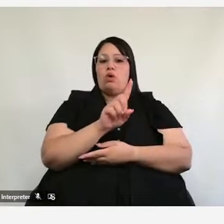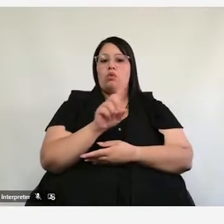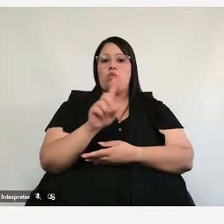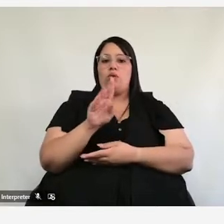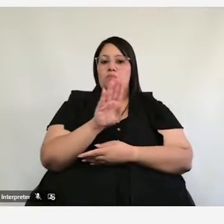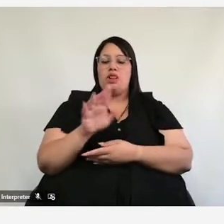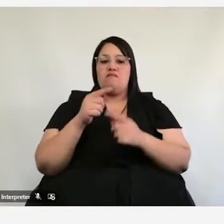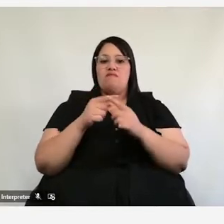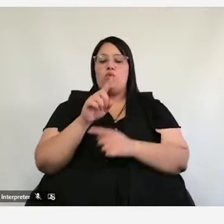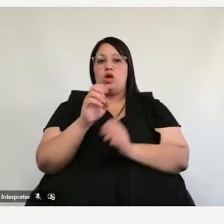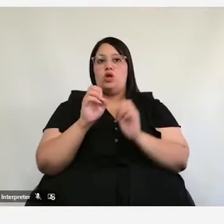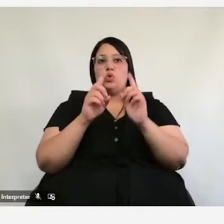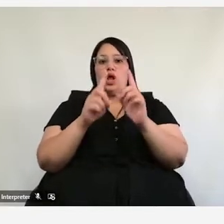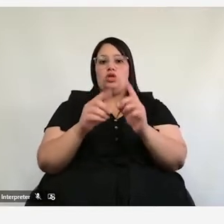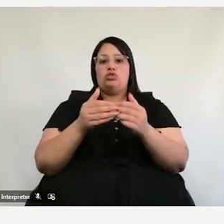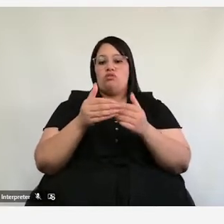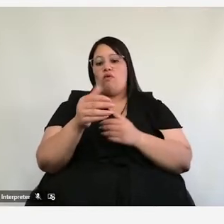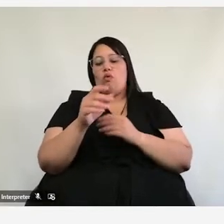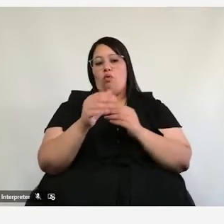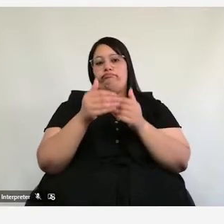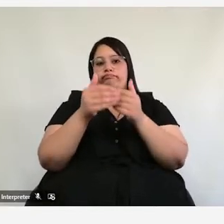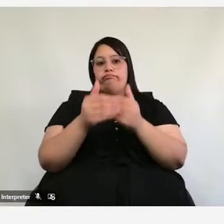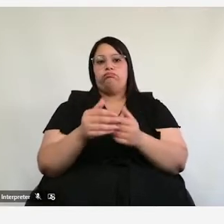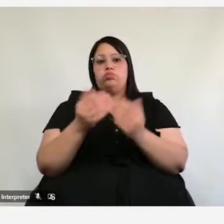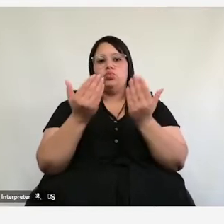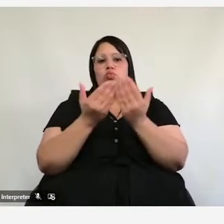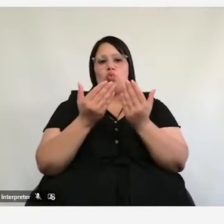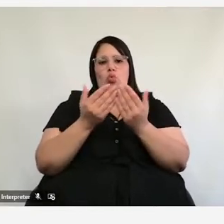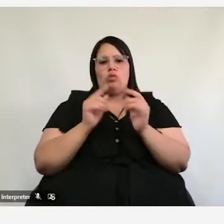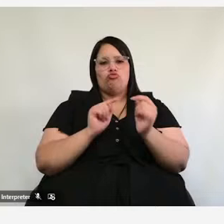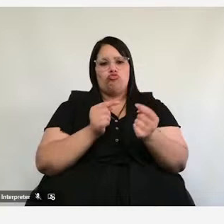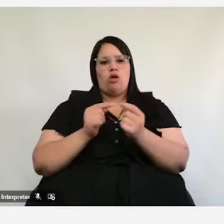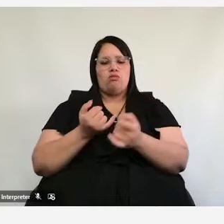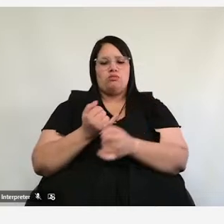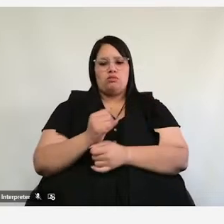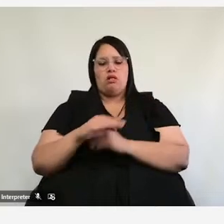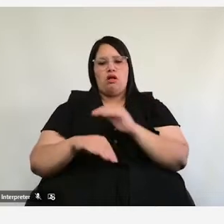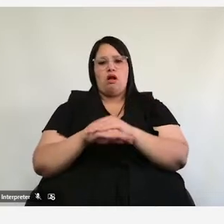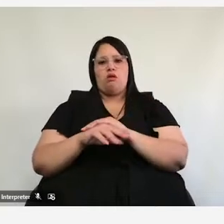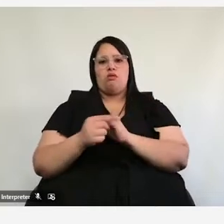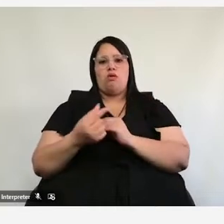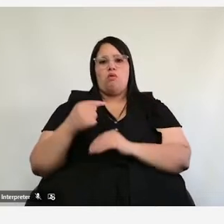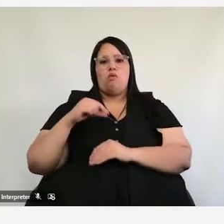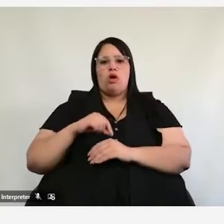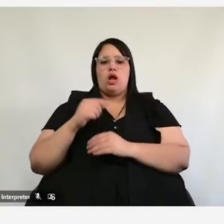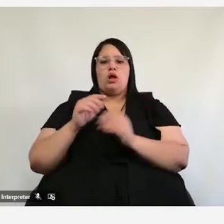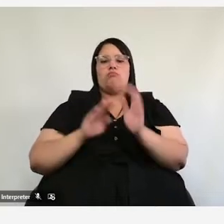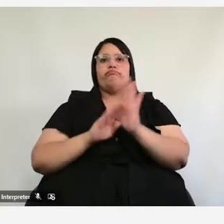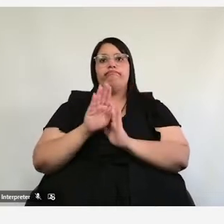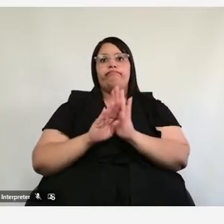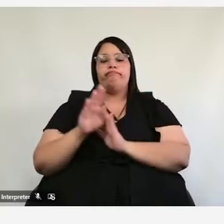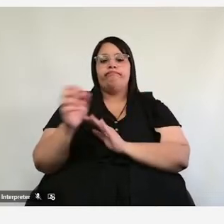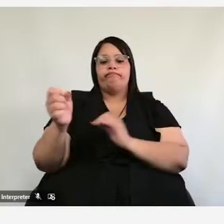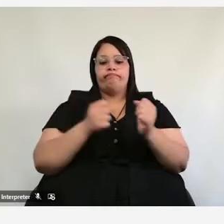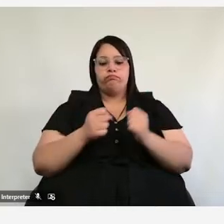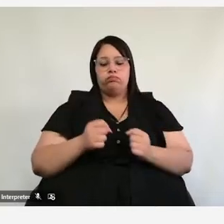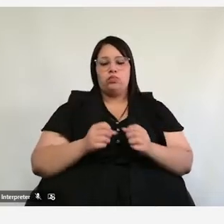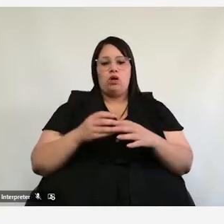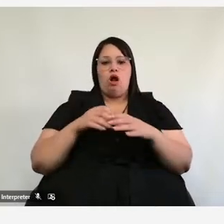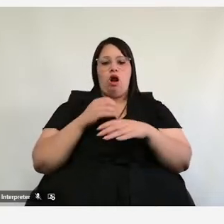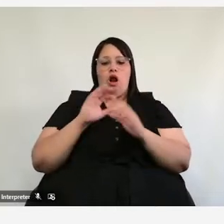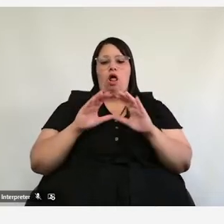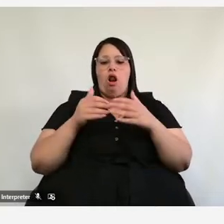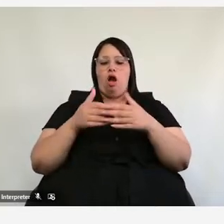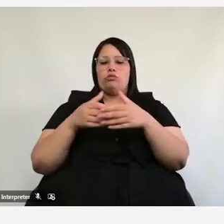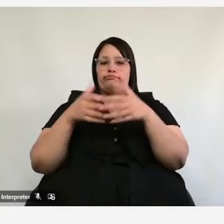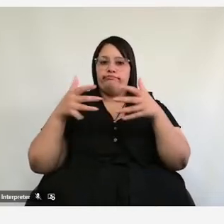to education over the MTEF, our schools are struggling under the weight of increasing enrollment, overcrowded classrooms, and a shortage